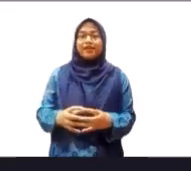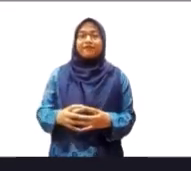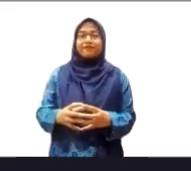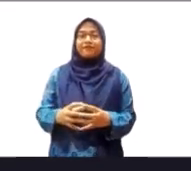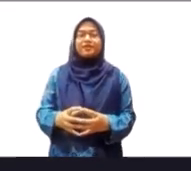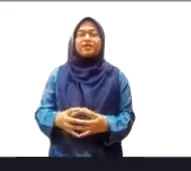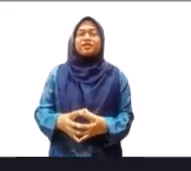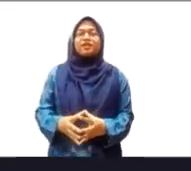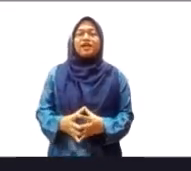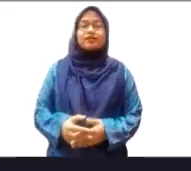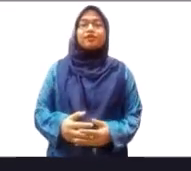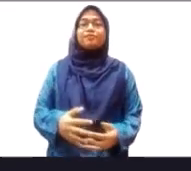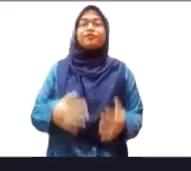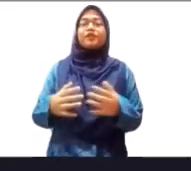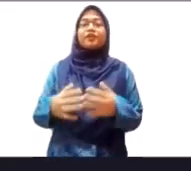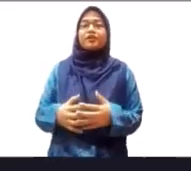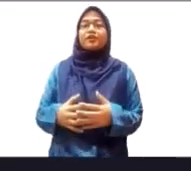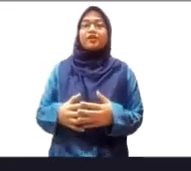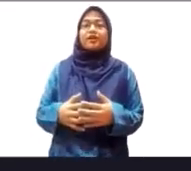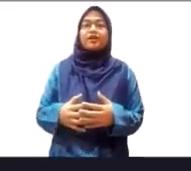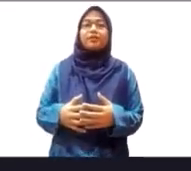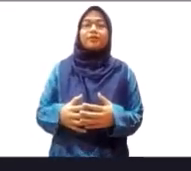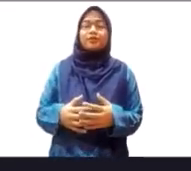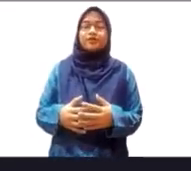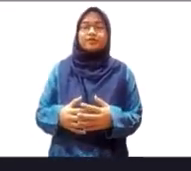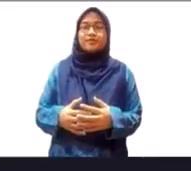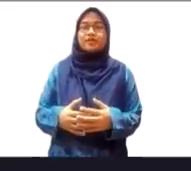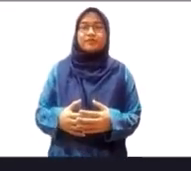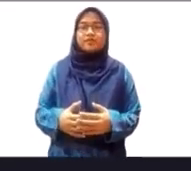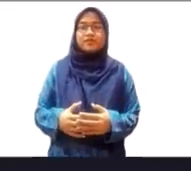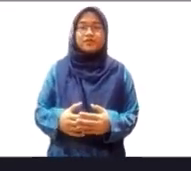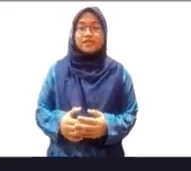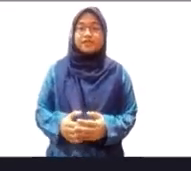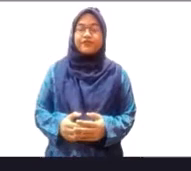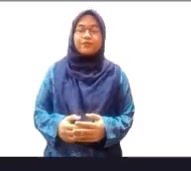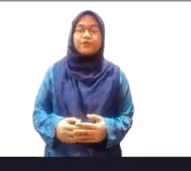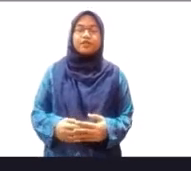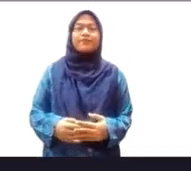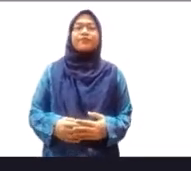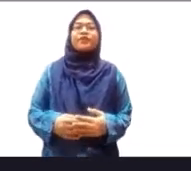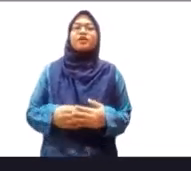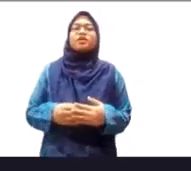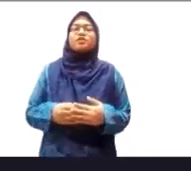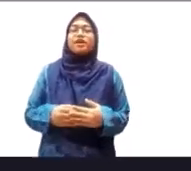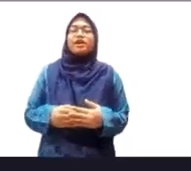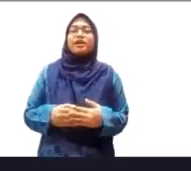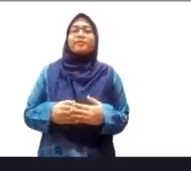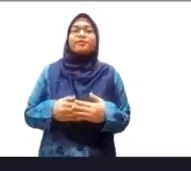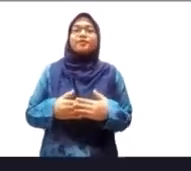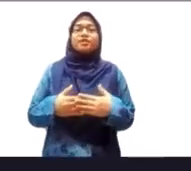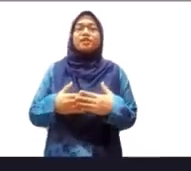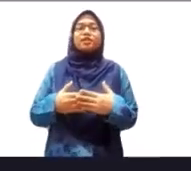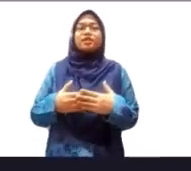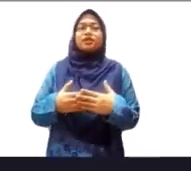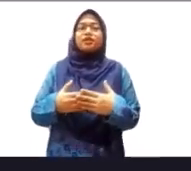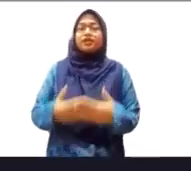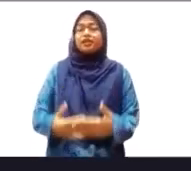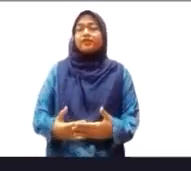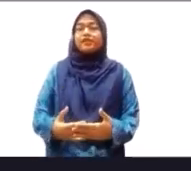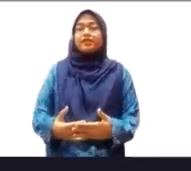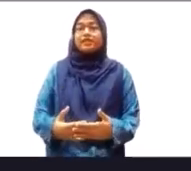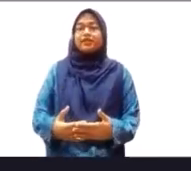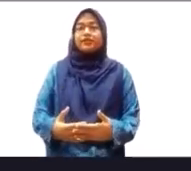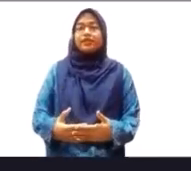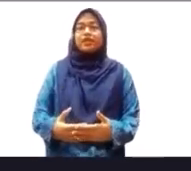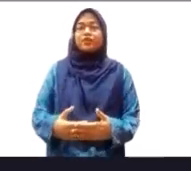of the deaf. Moving on, I'm going to explain about theoretical framework. I'm using